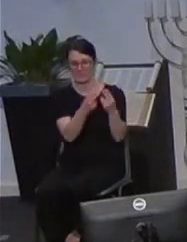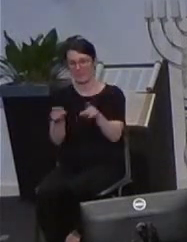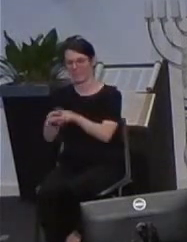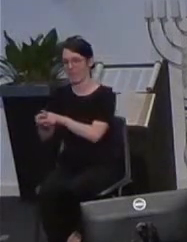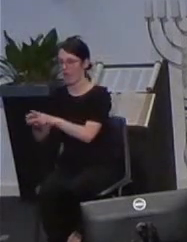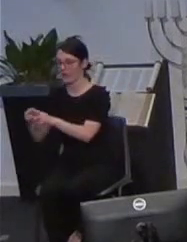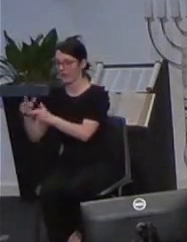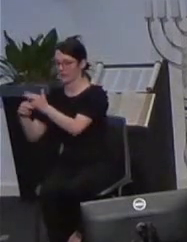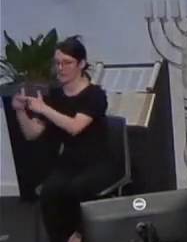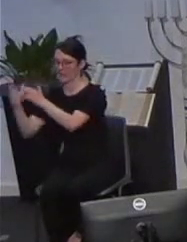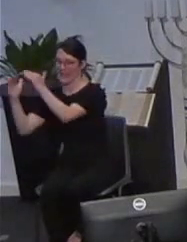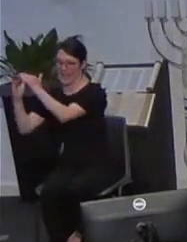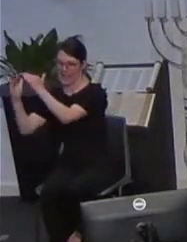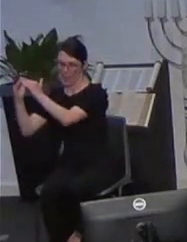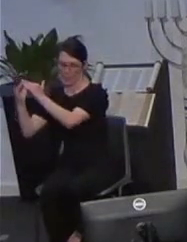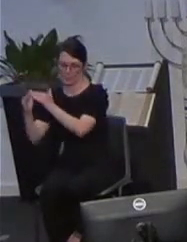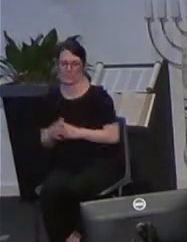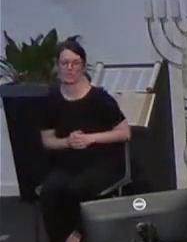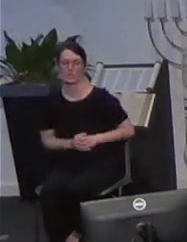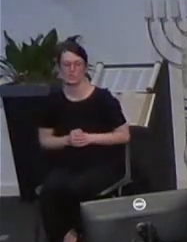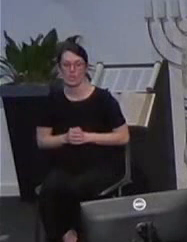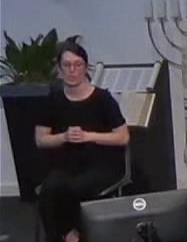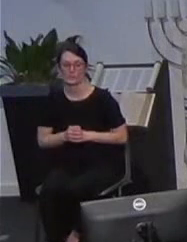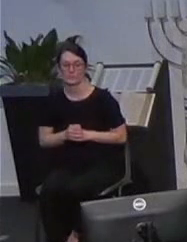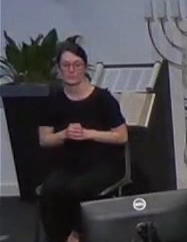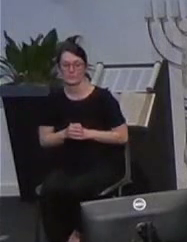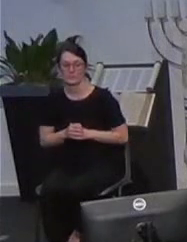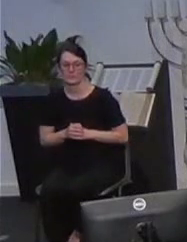And then, of course, there's the link to Peter himself.